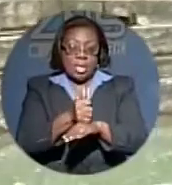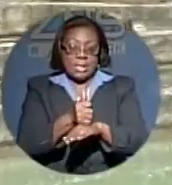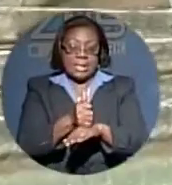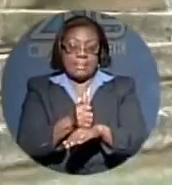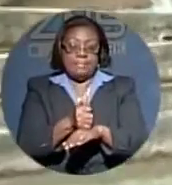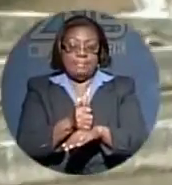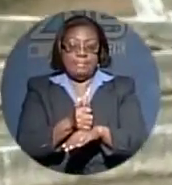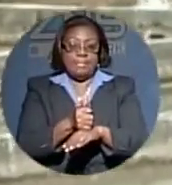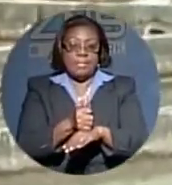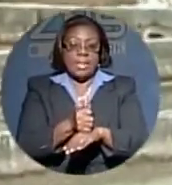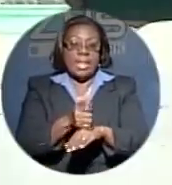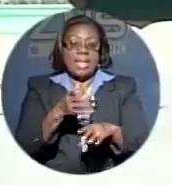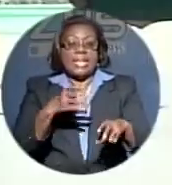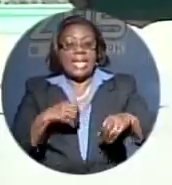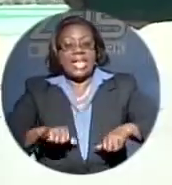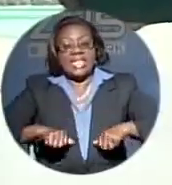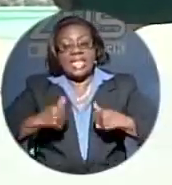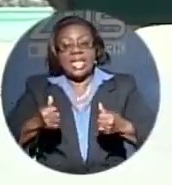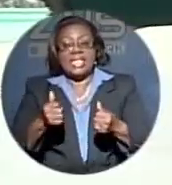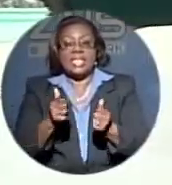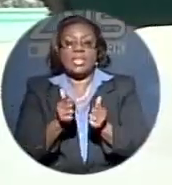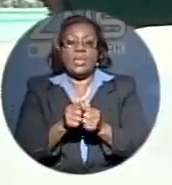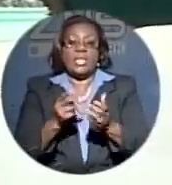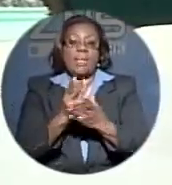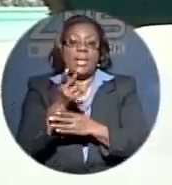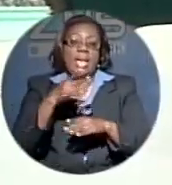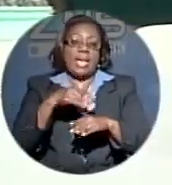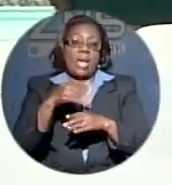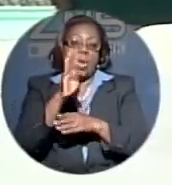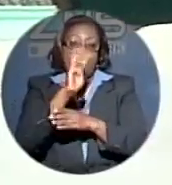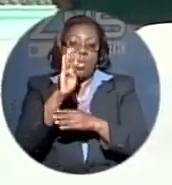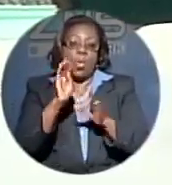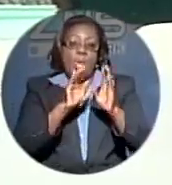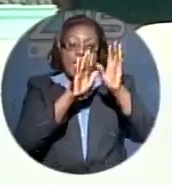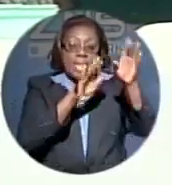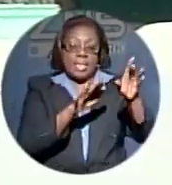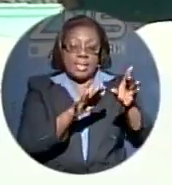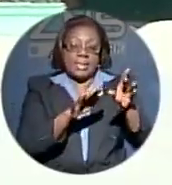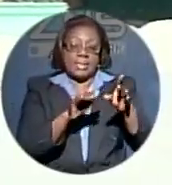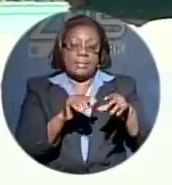challenges from its Blue Hills desalination plant. Supply was restored late Saturday afternoon.